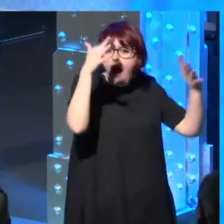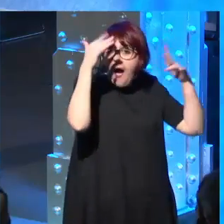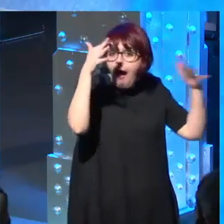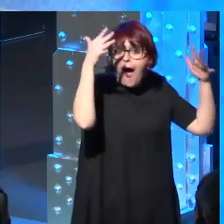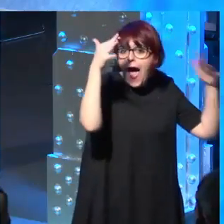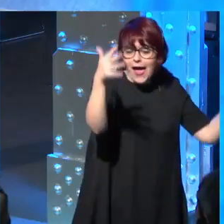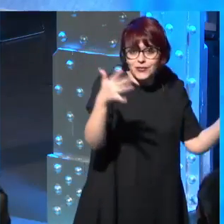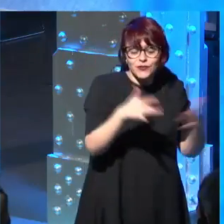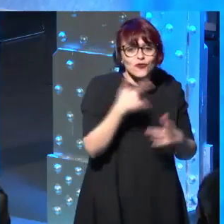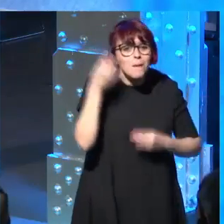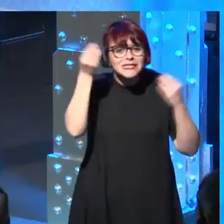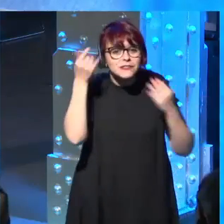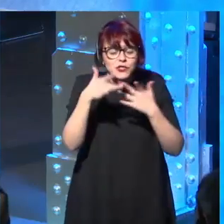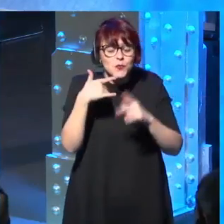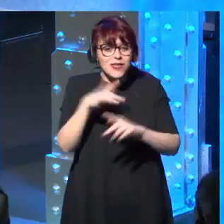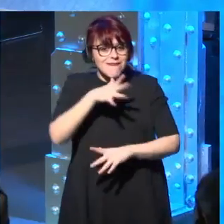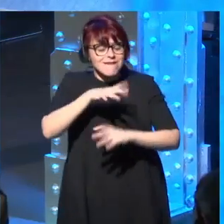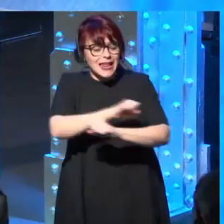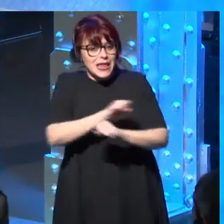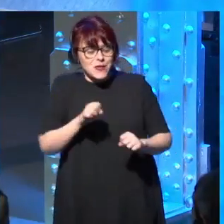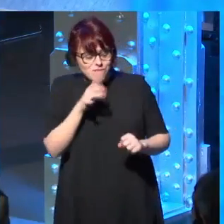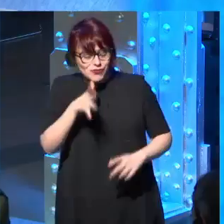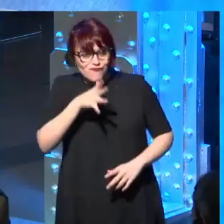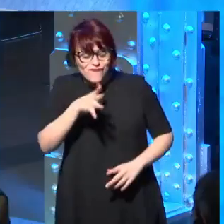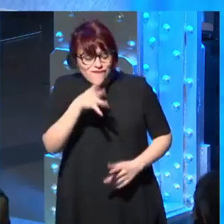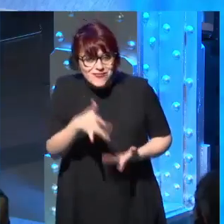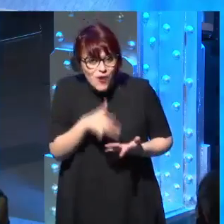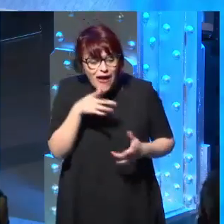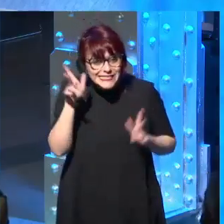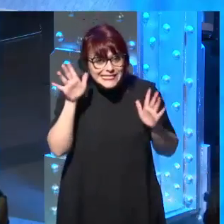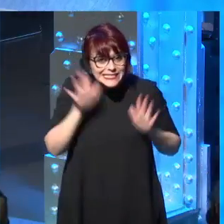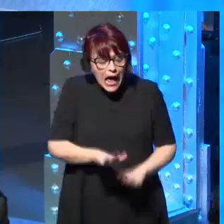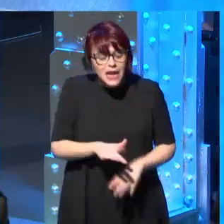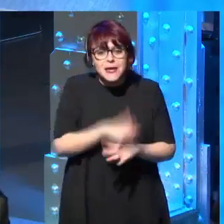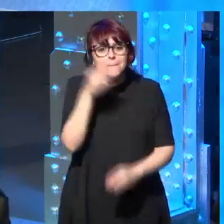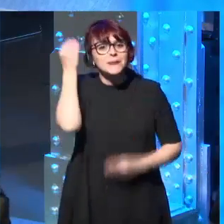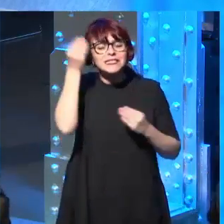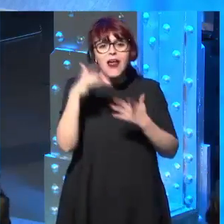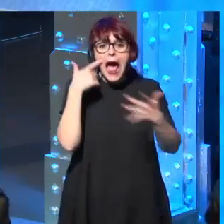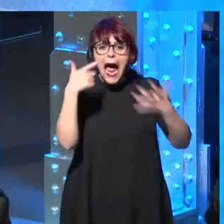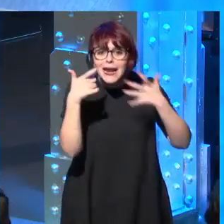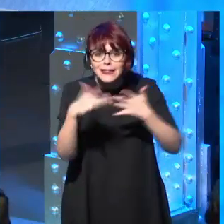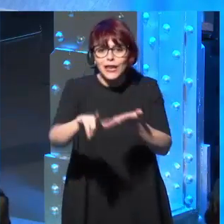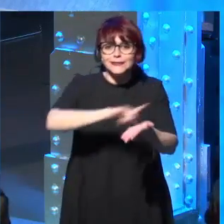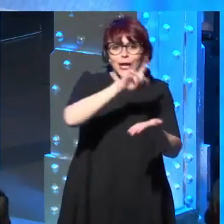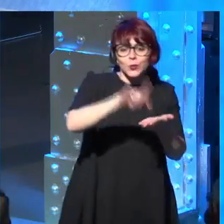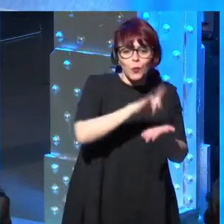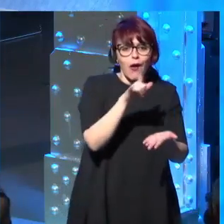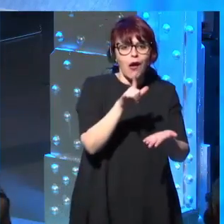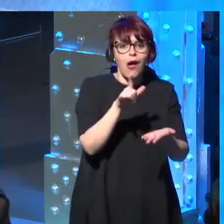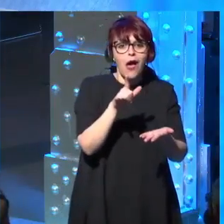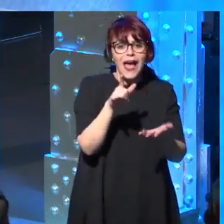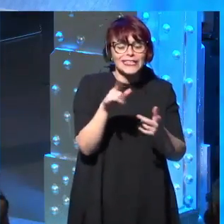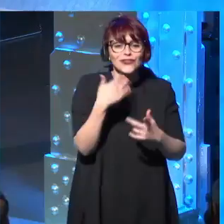be here, to look at these things and to think about art, literature, moving people's